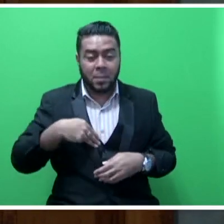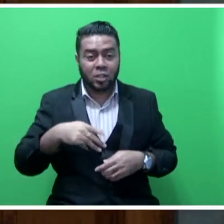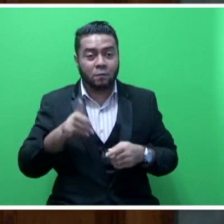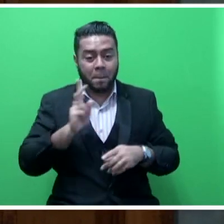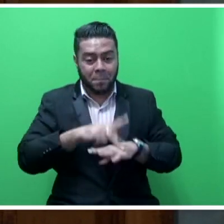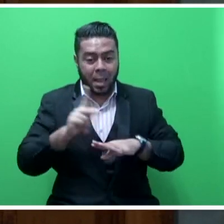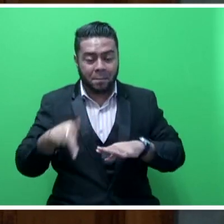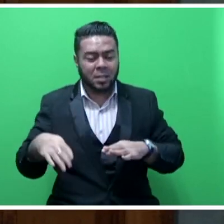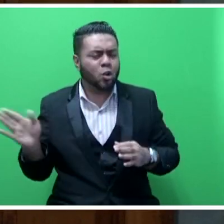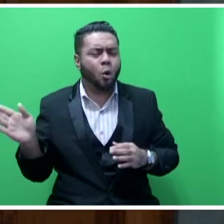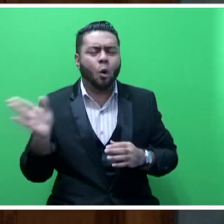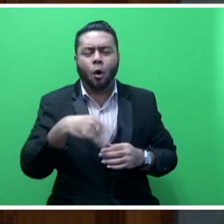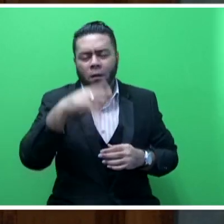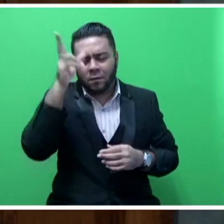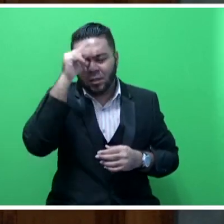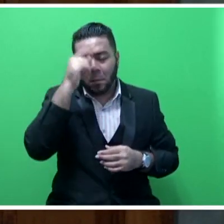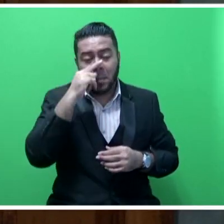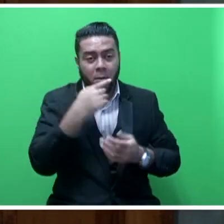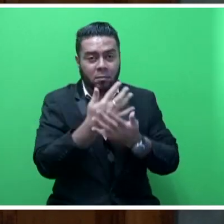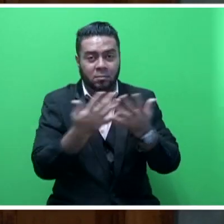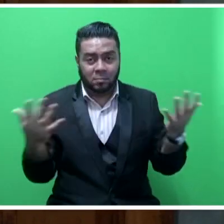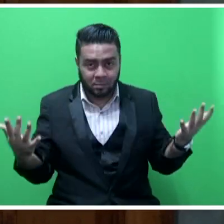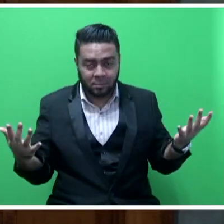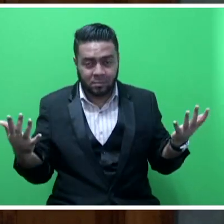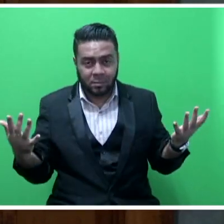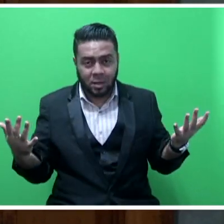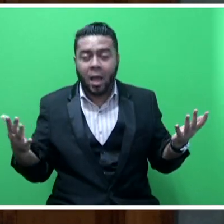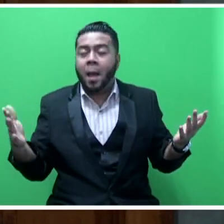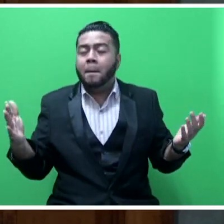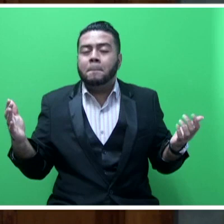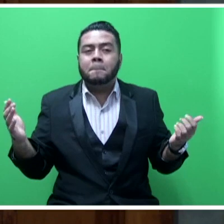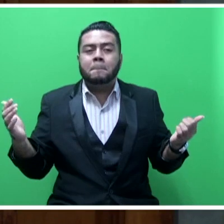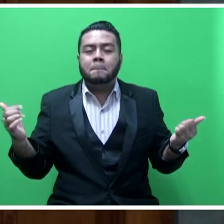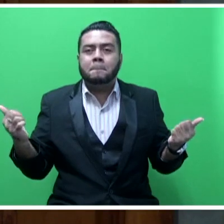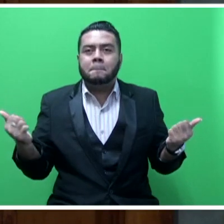Parliament, and all Fijians a Merry Christmas and a happy